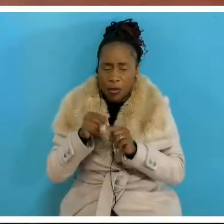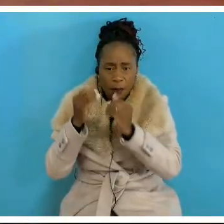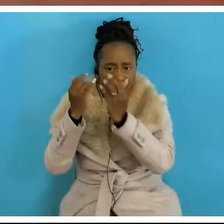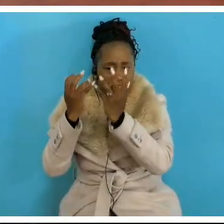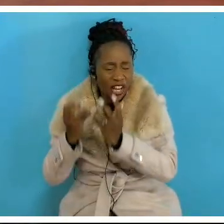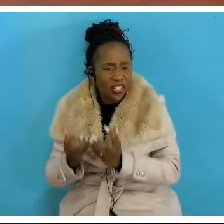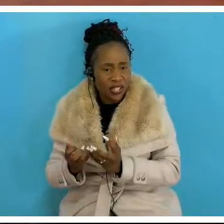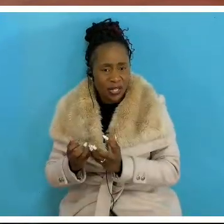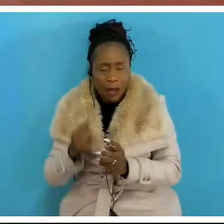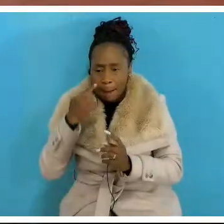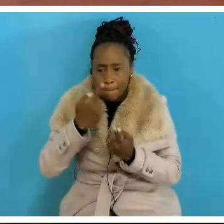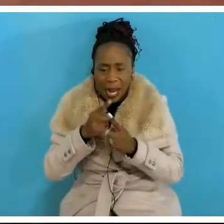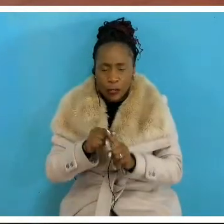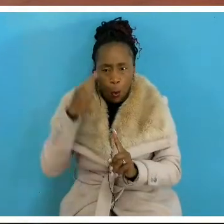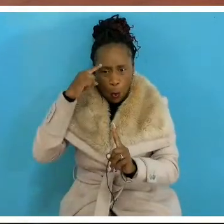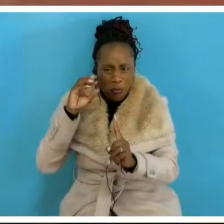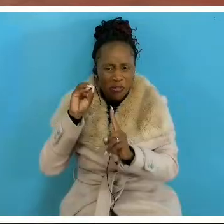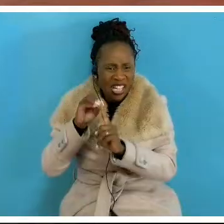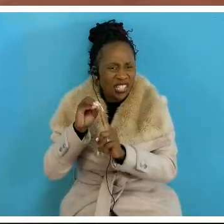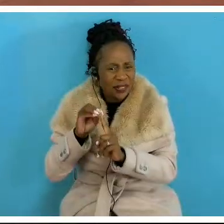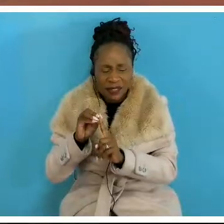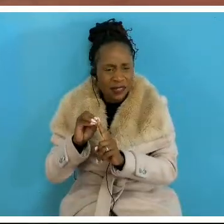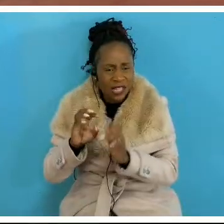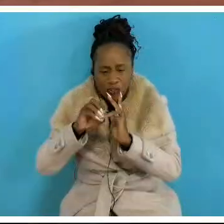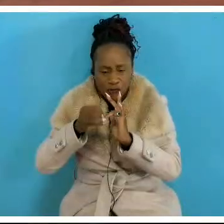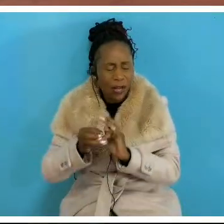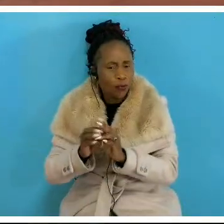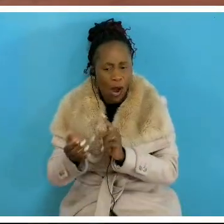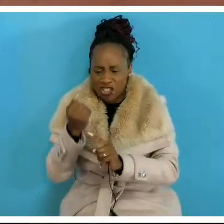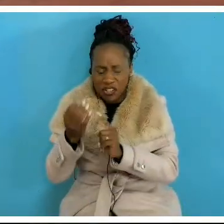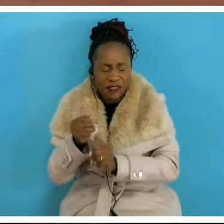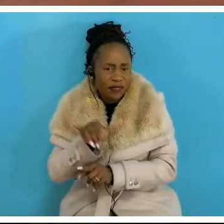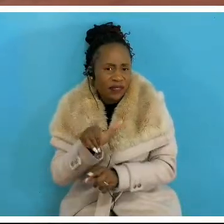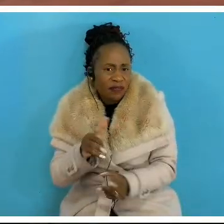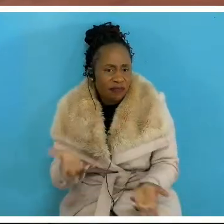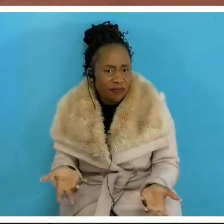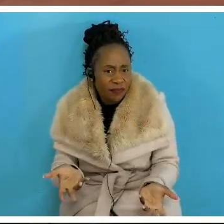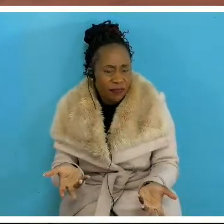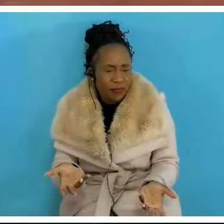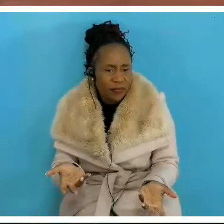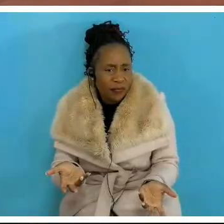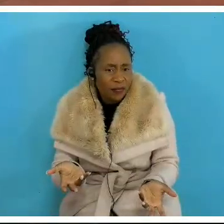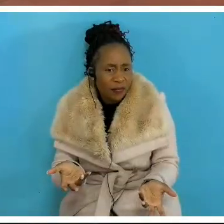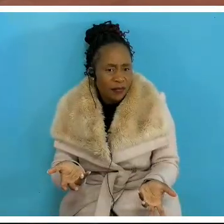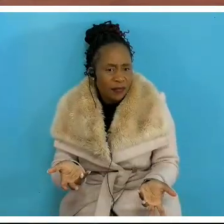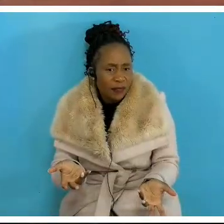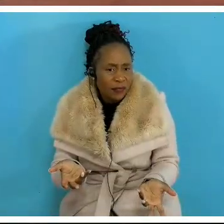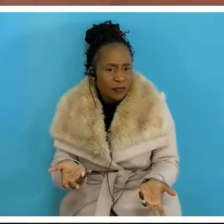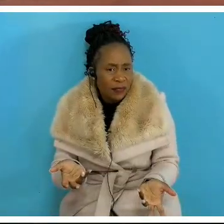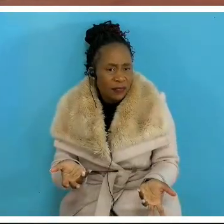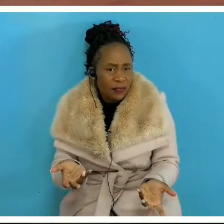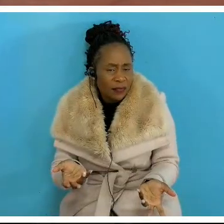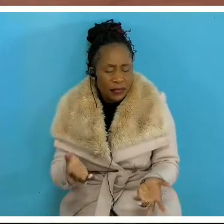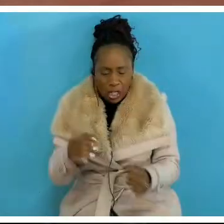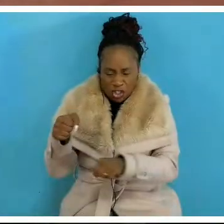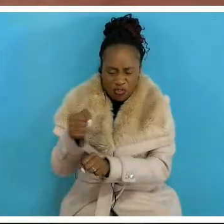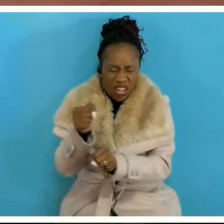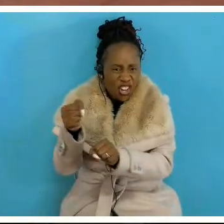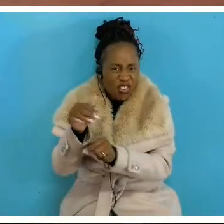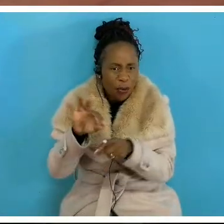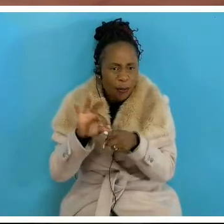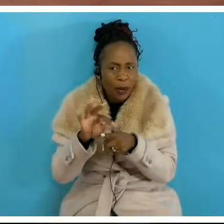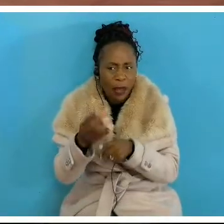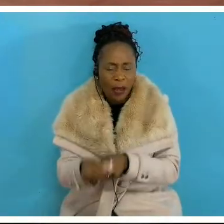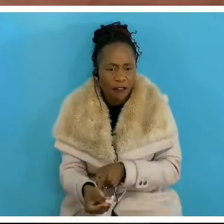the objectives that you are trying to achieve. So hence you have like your strategic plan